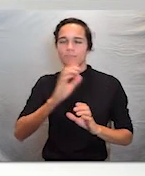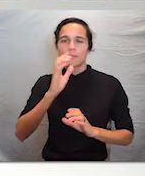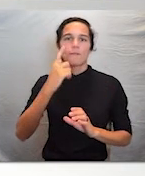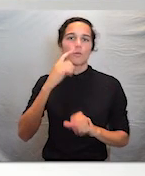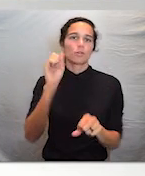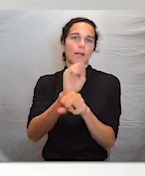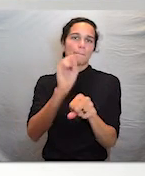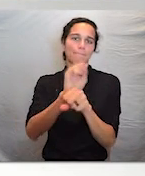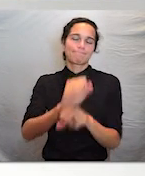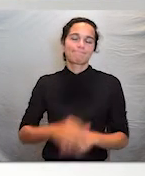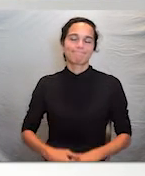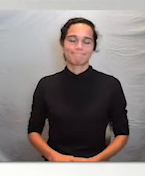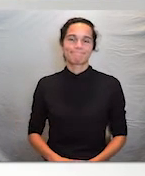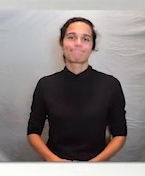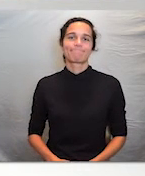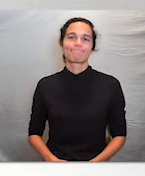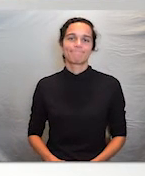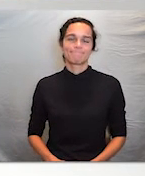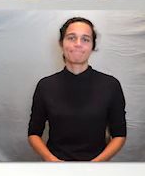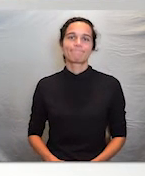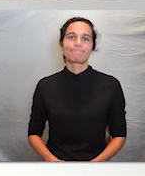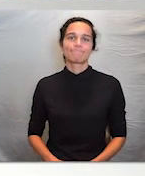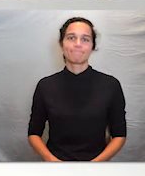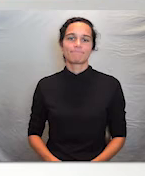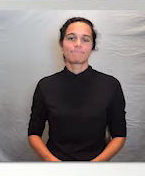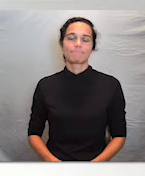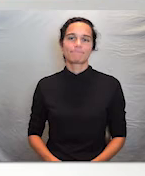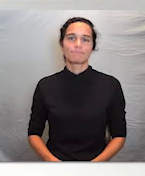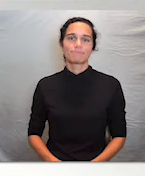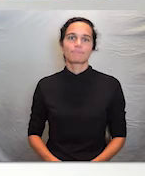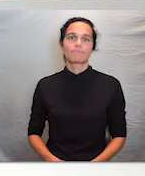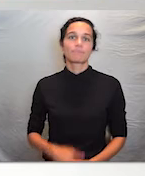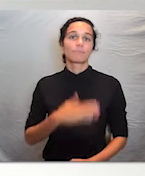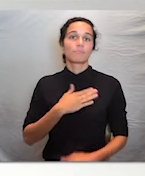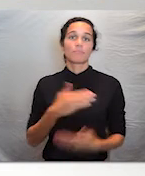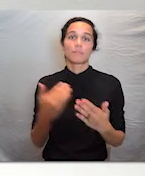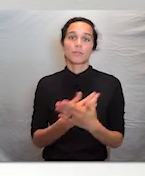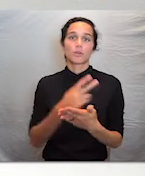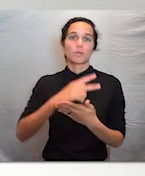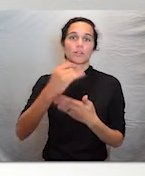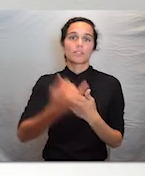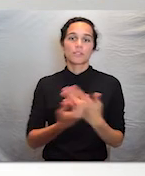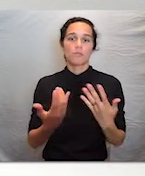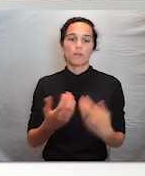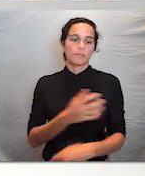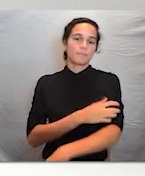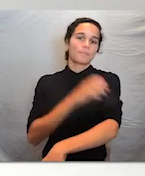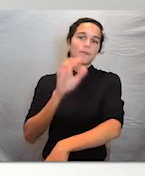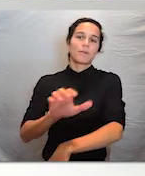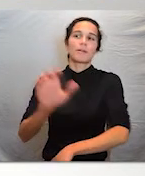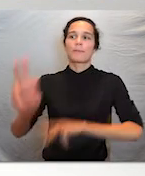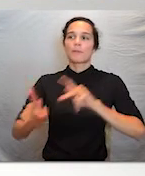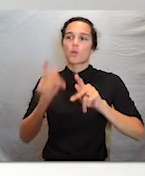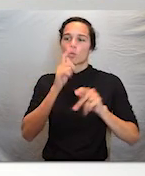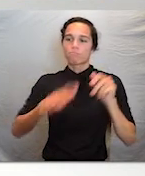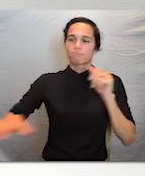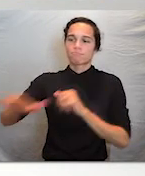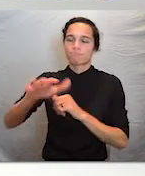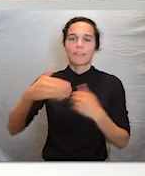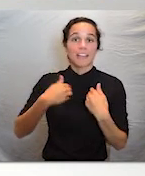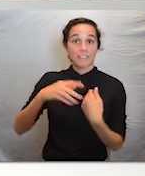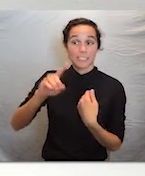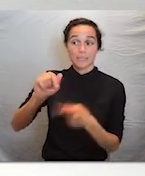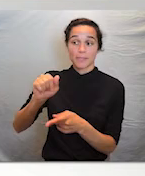Now, my newest venture is about empowering the possibilities within individuals with disabilities so that they could